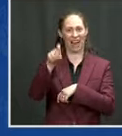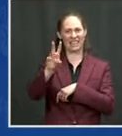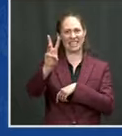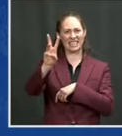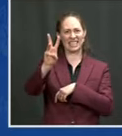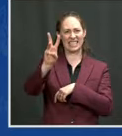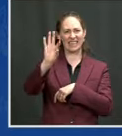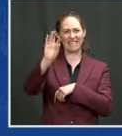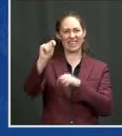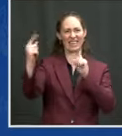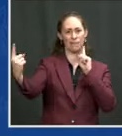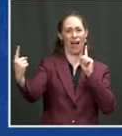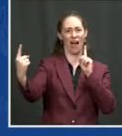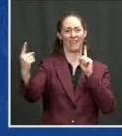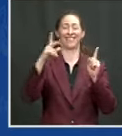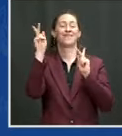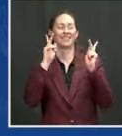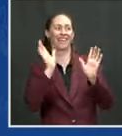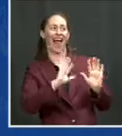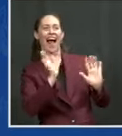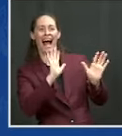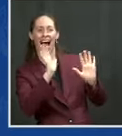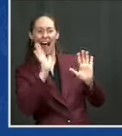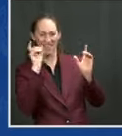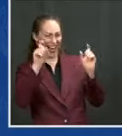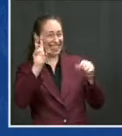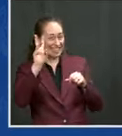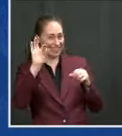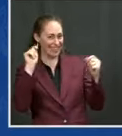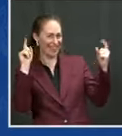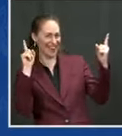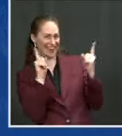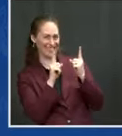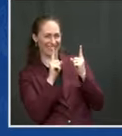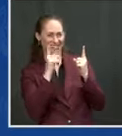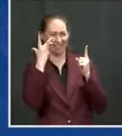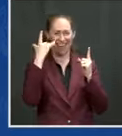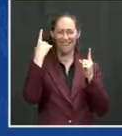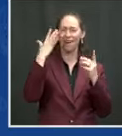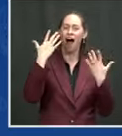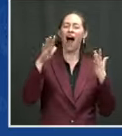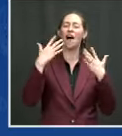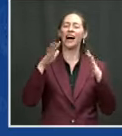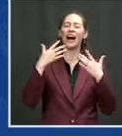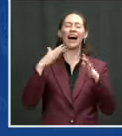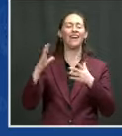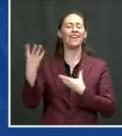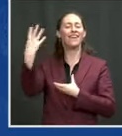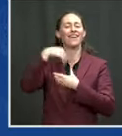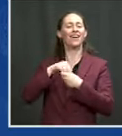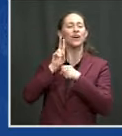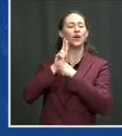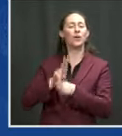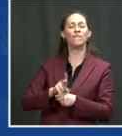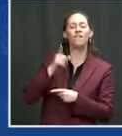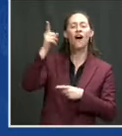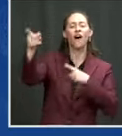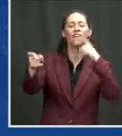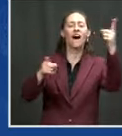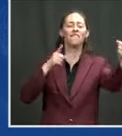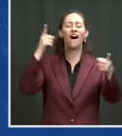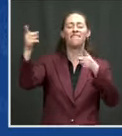We're also the oldest state in the nation, with more than 20% of our population being over 65. So low population density